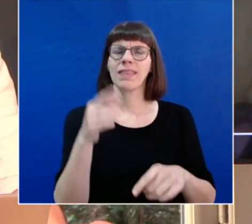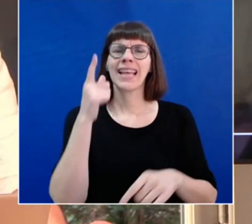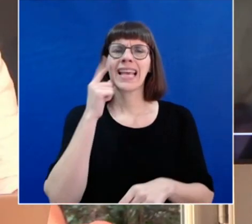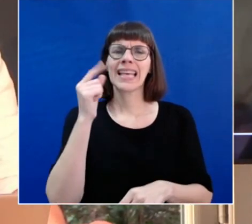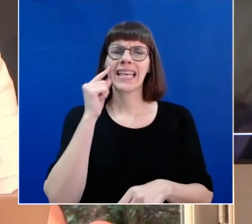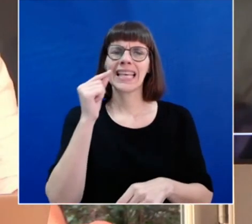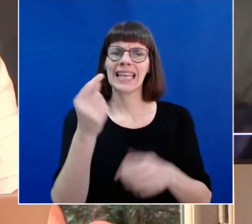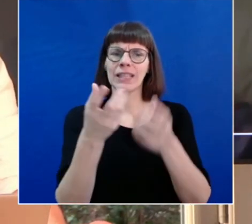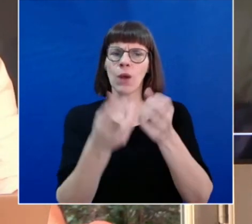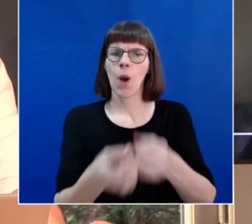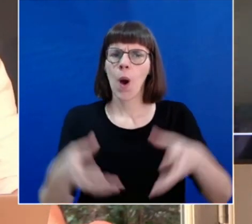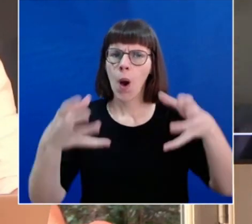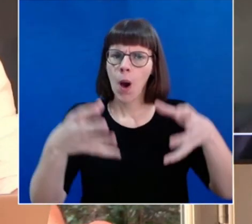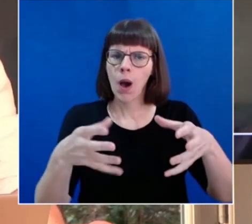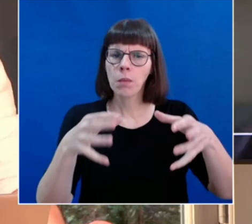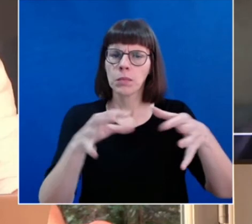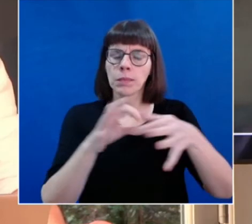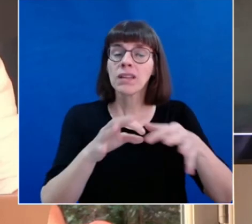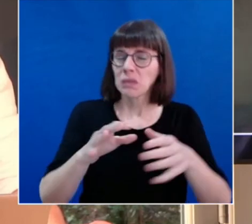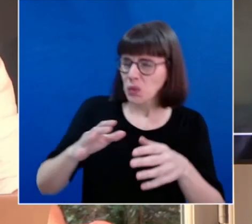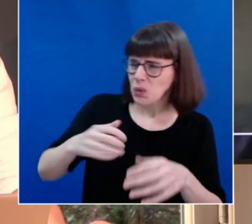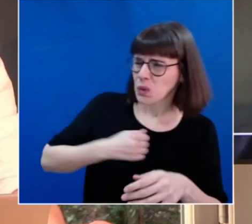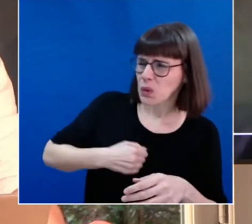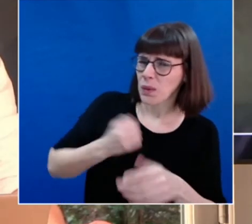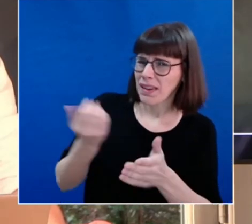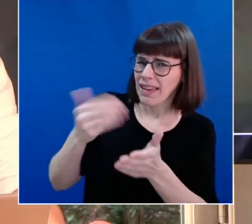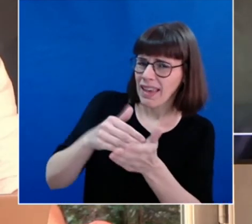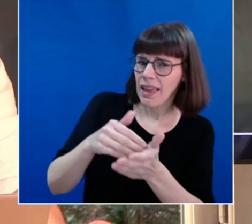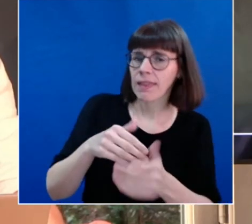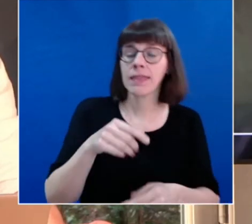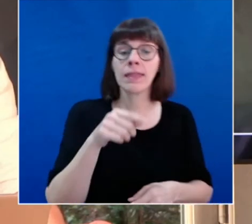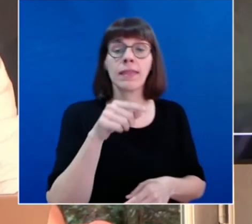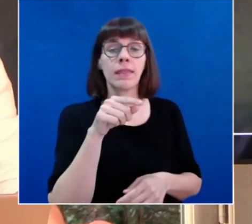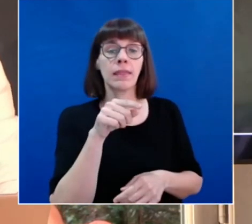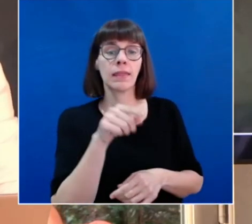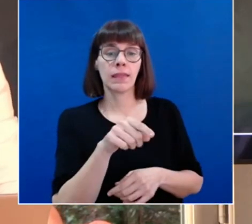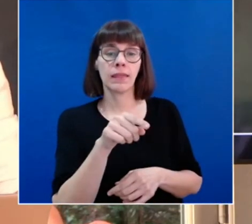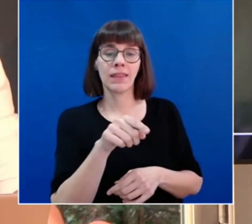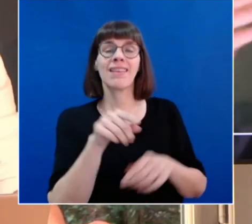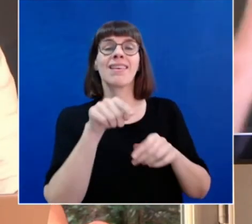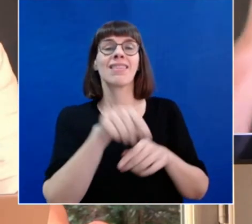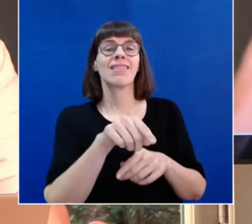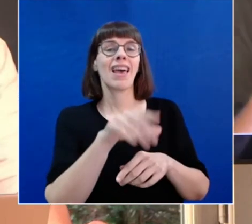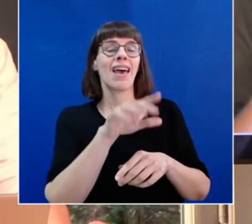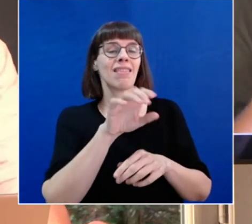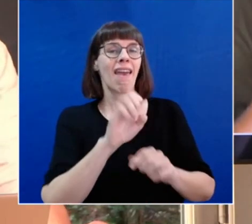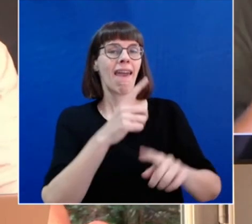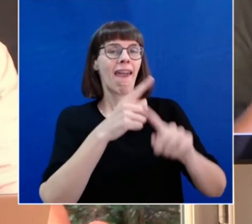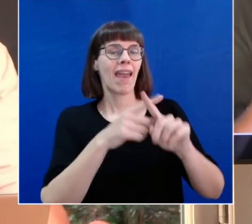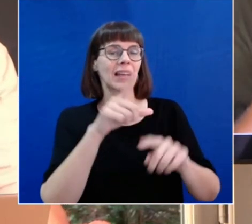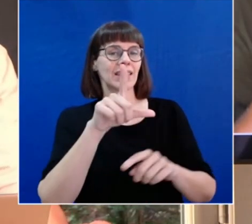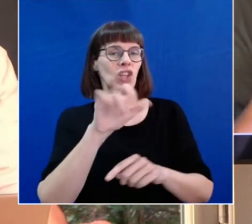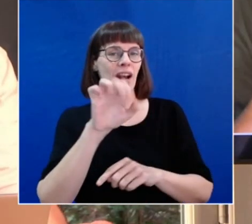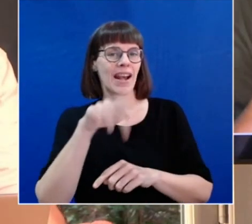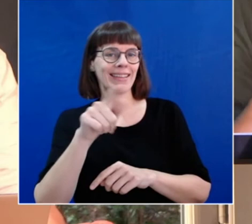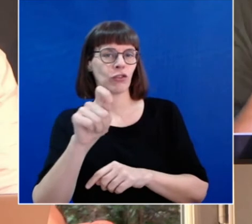Sorry, so, can you repeat? Yes, sorry. Was that an X linter you had enabled in GitLab?